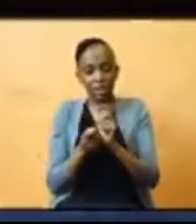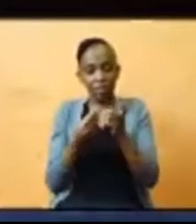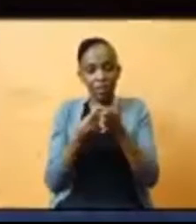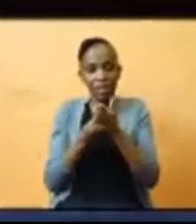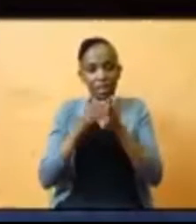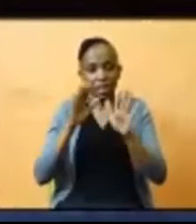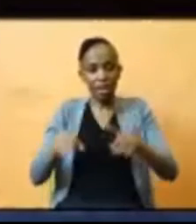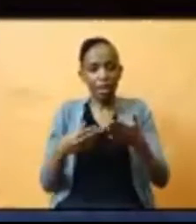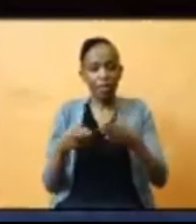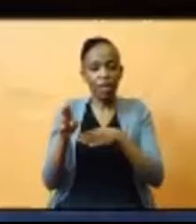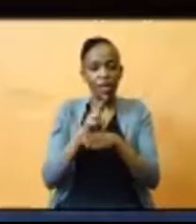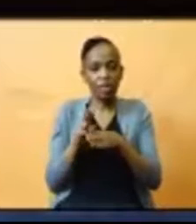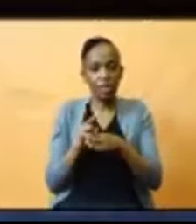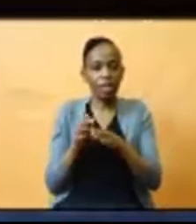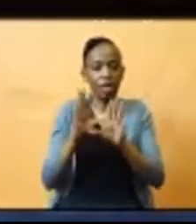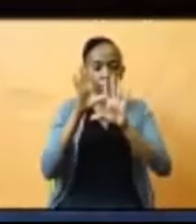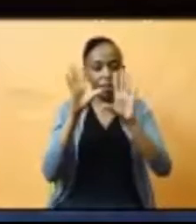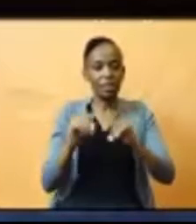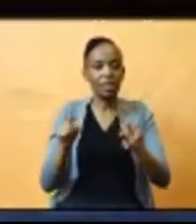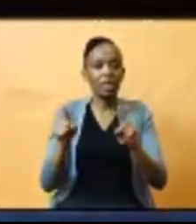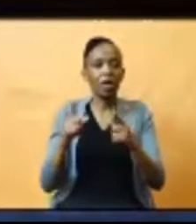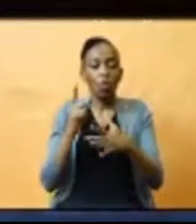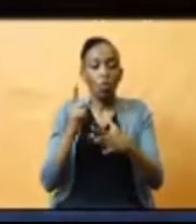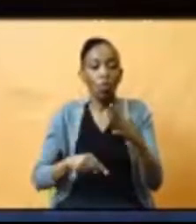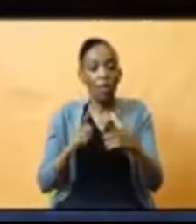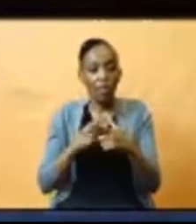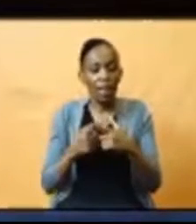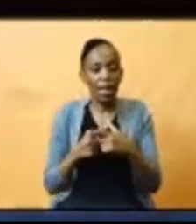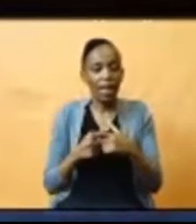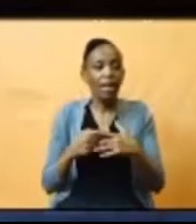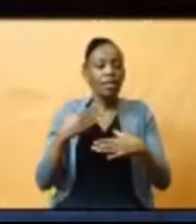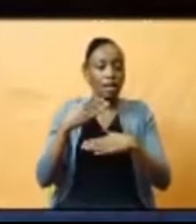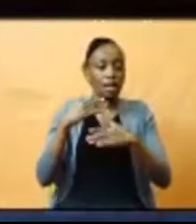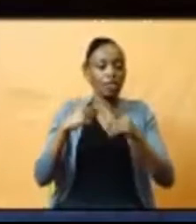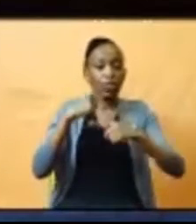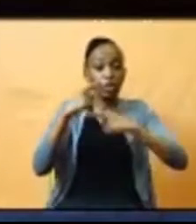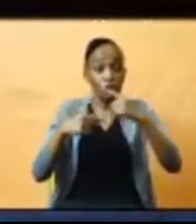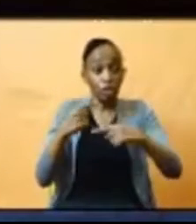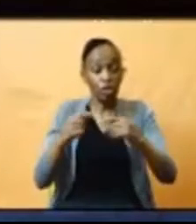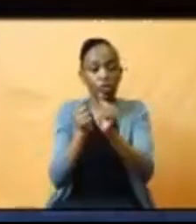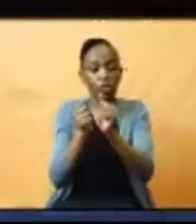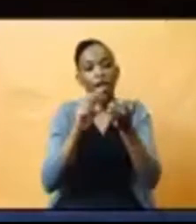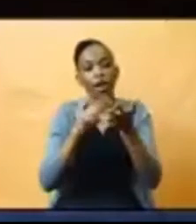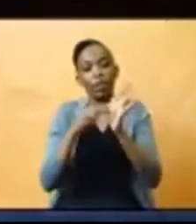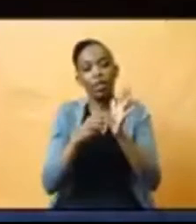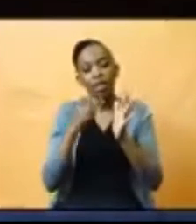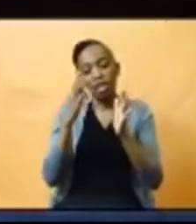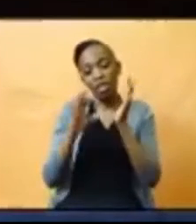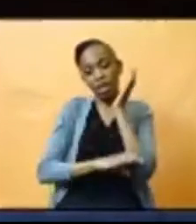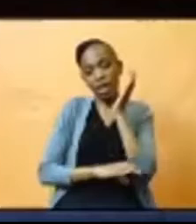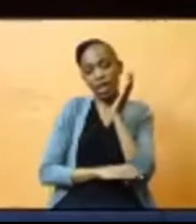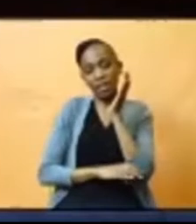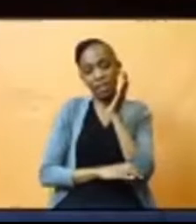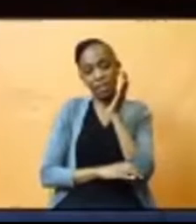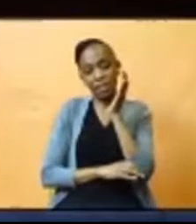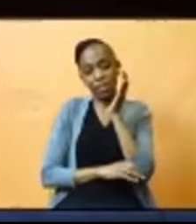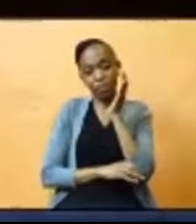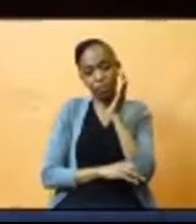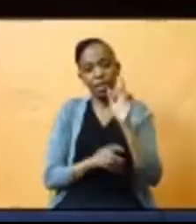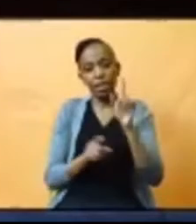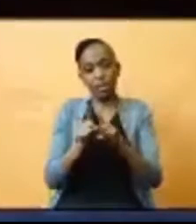spending their budgets as well. What then does building forward together mean if countries